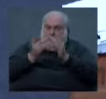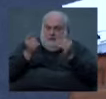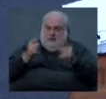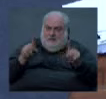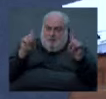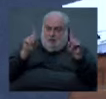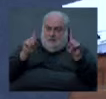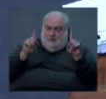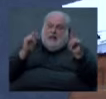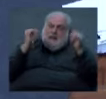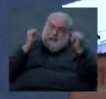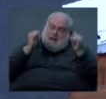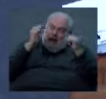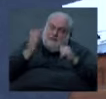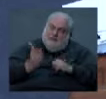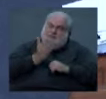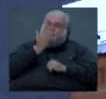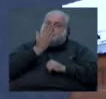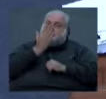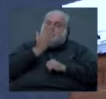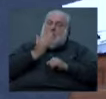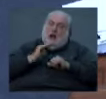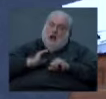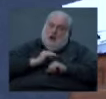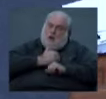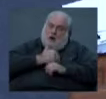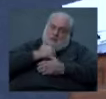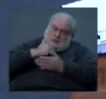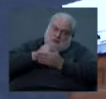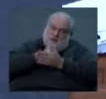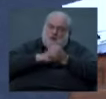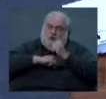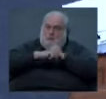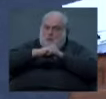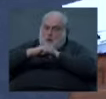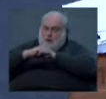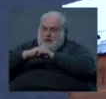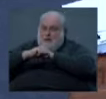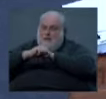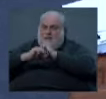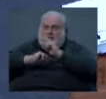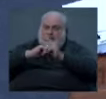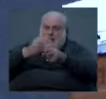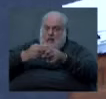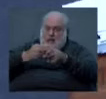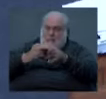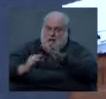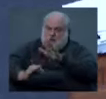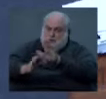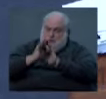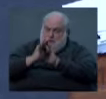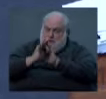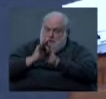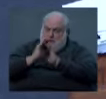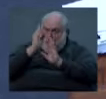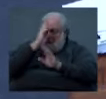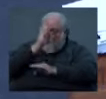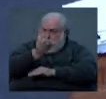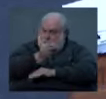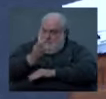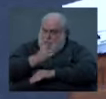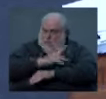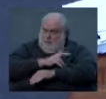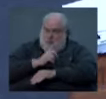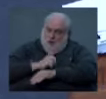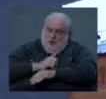Facing us now is an opportunity to market the brand already chosen. We wish to demonstrate to the board our desire